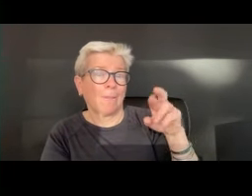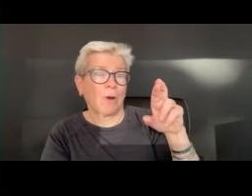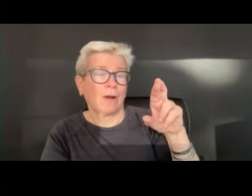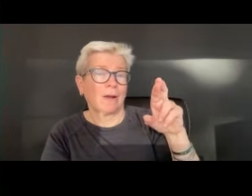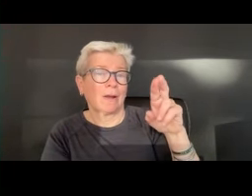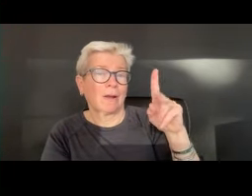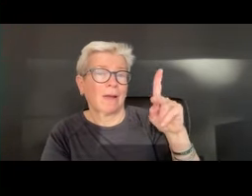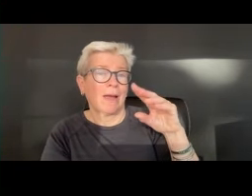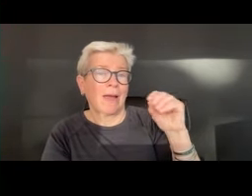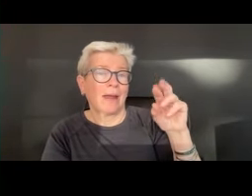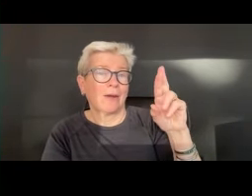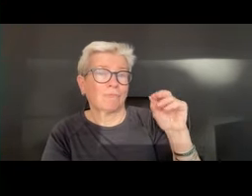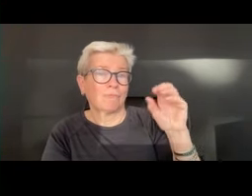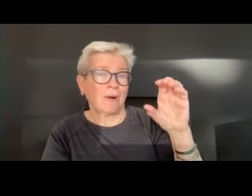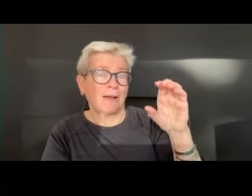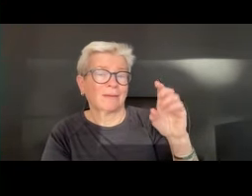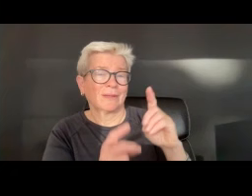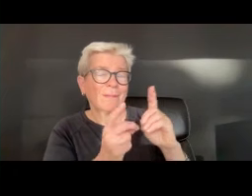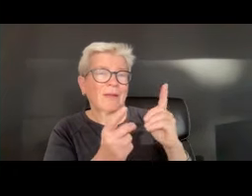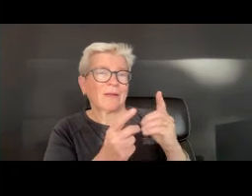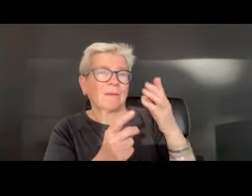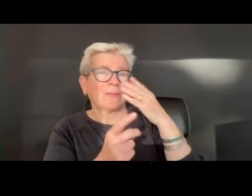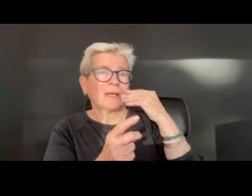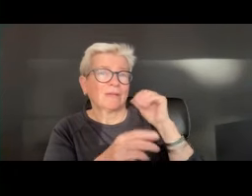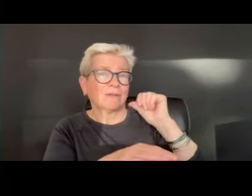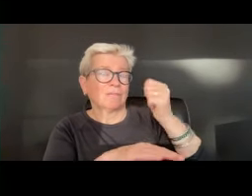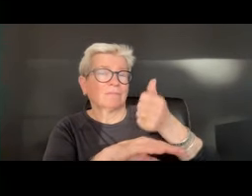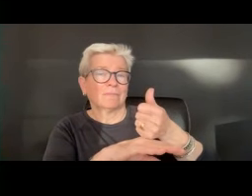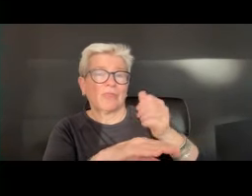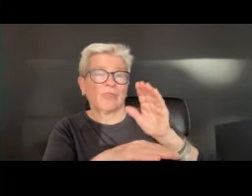implementing their new long-range plan.